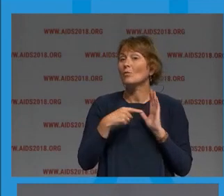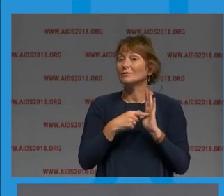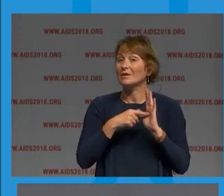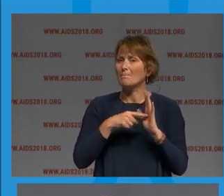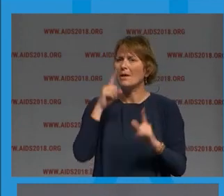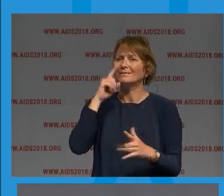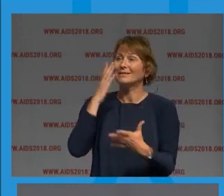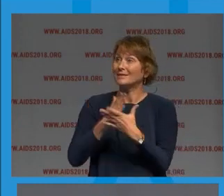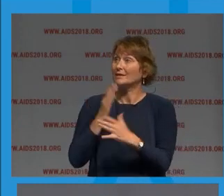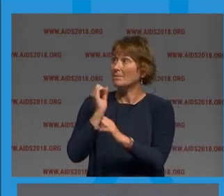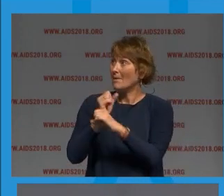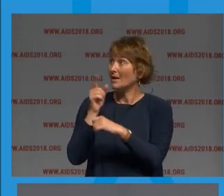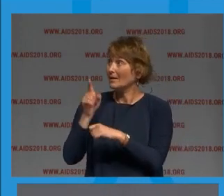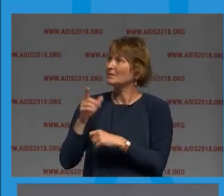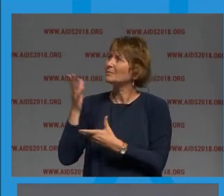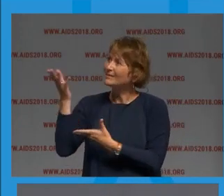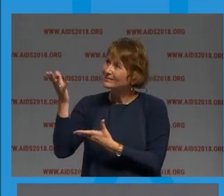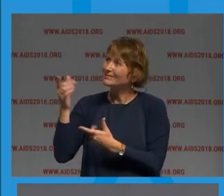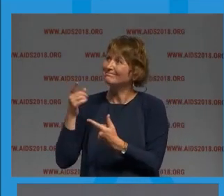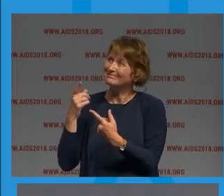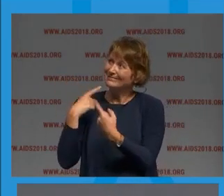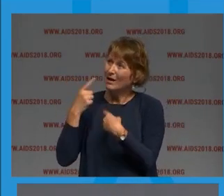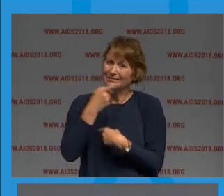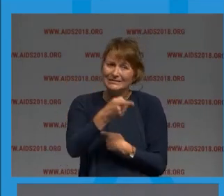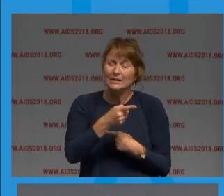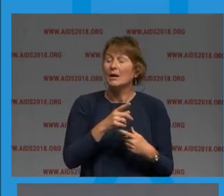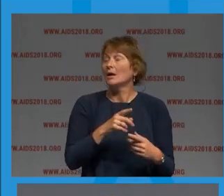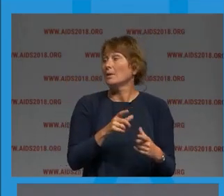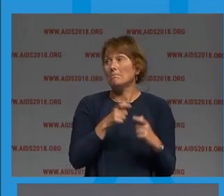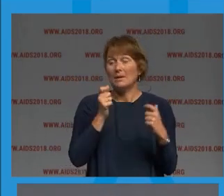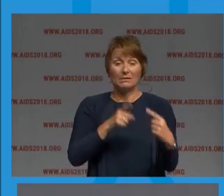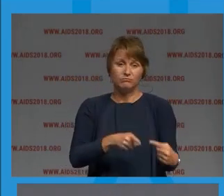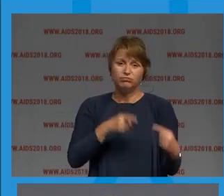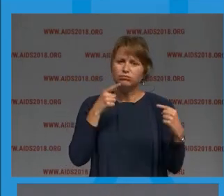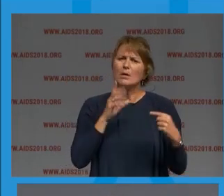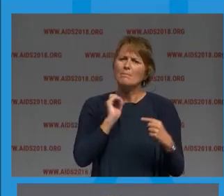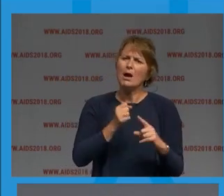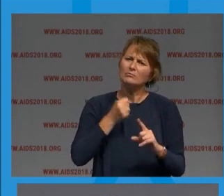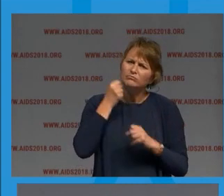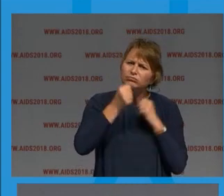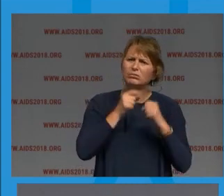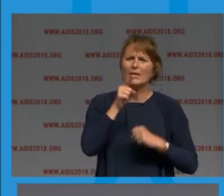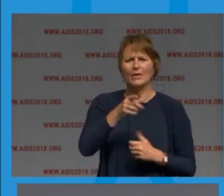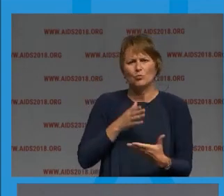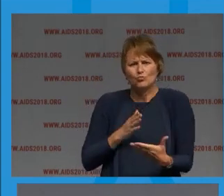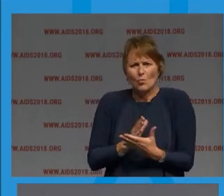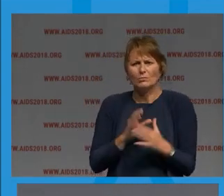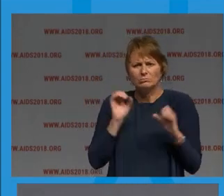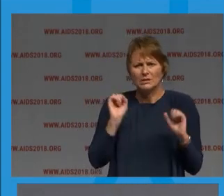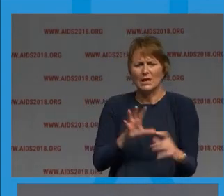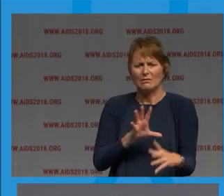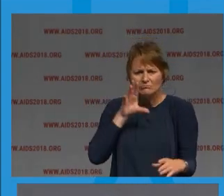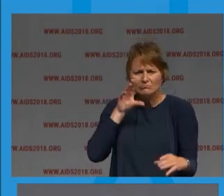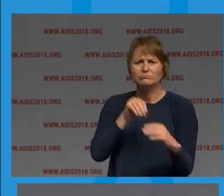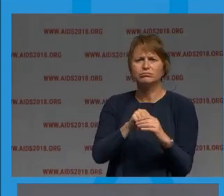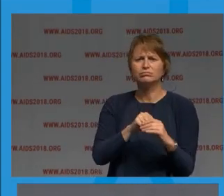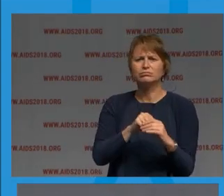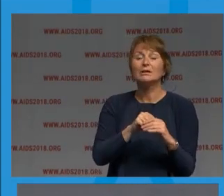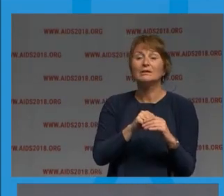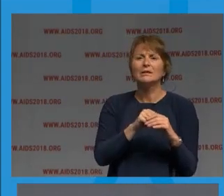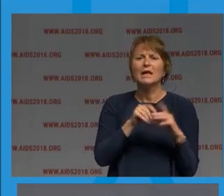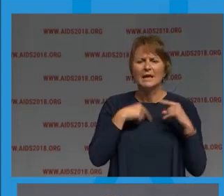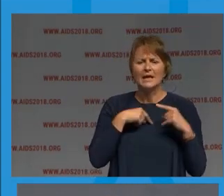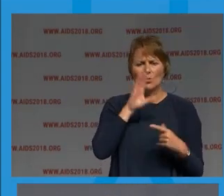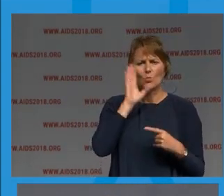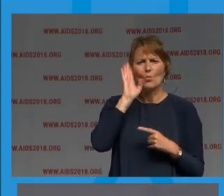to address these significant challenges, as well as continue to fight for their right to engage in the planning,